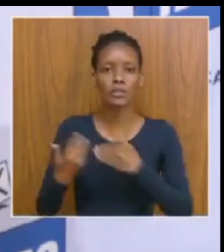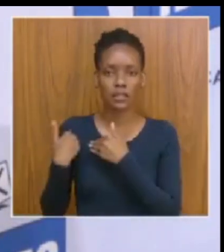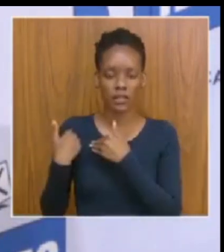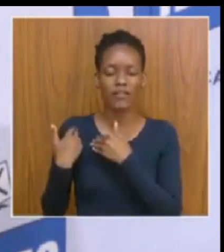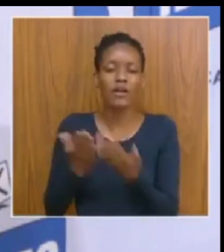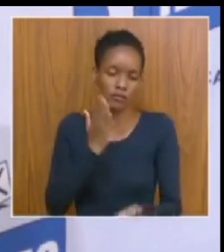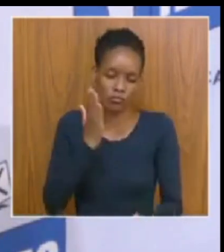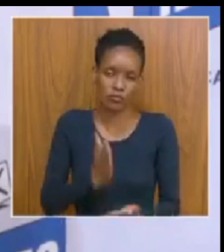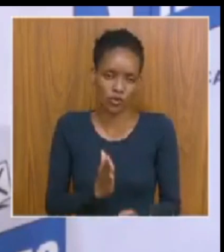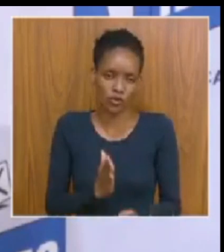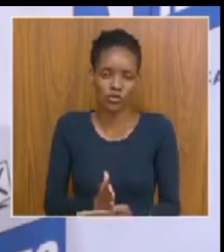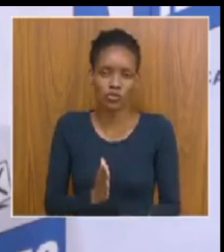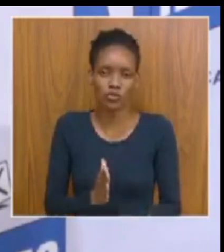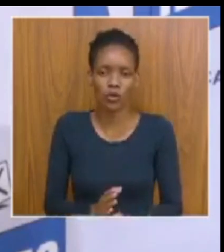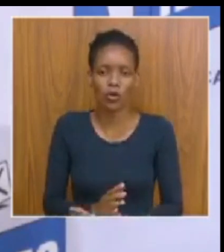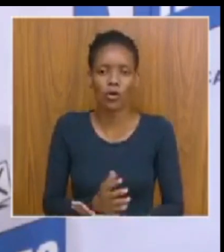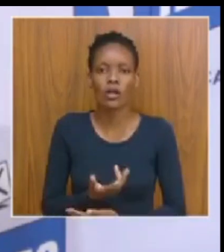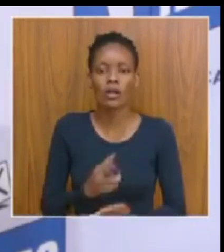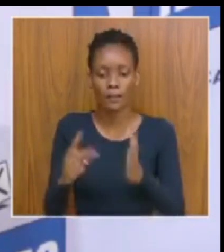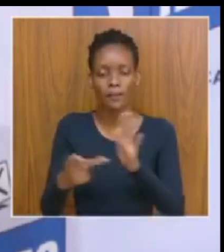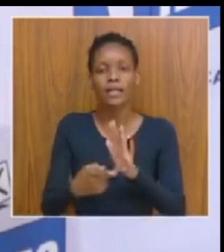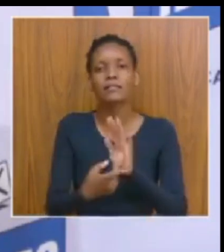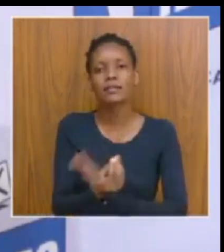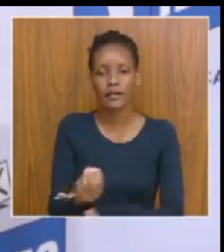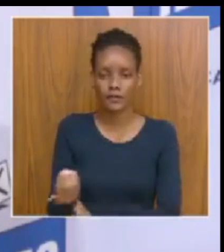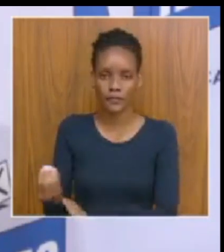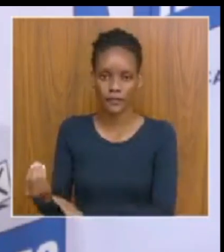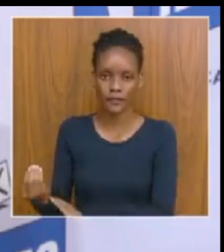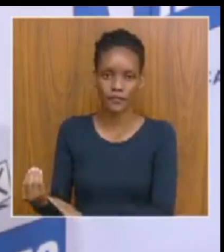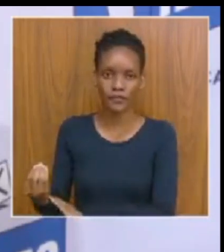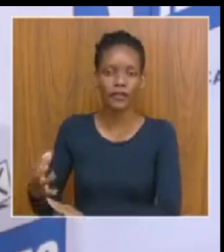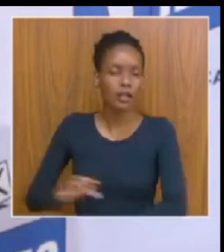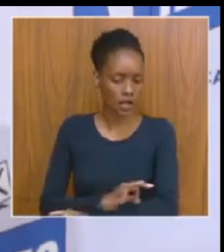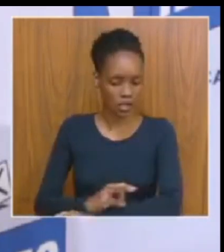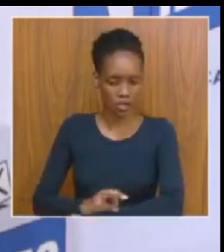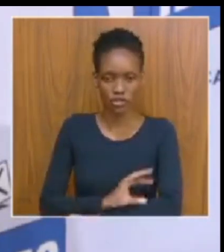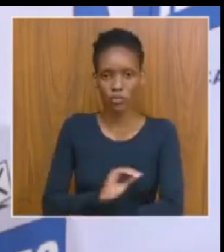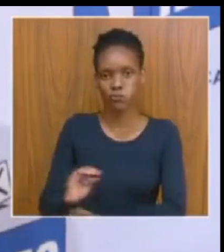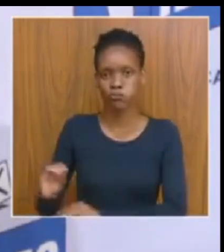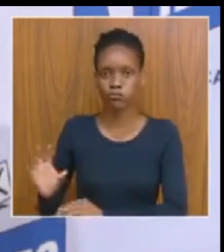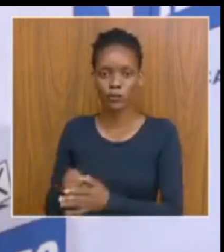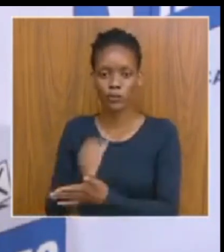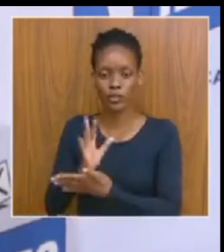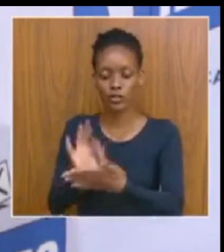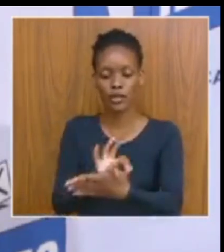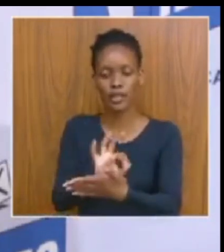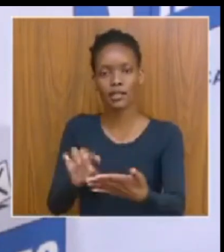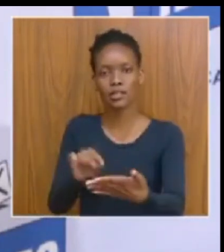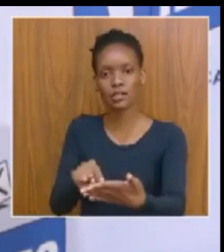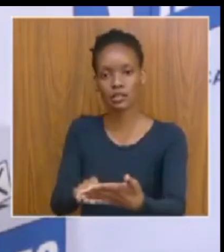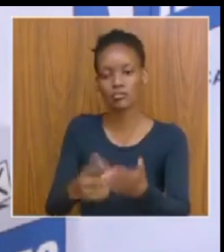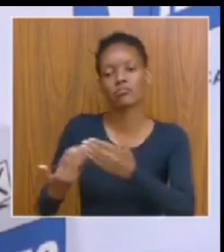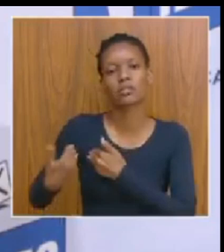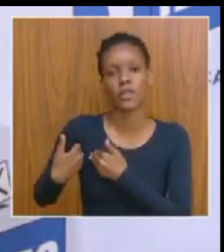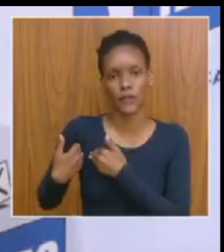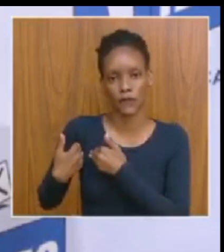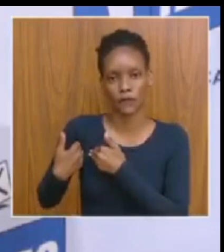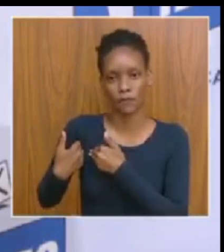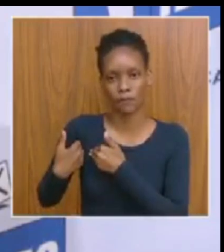having plans to safeguard the election, to safeguard